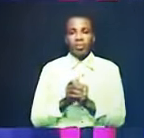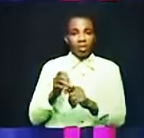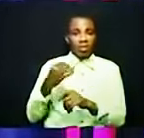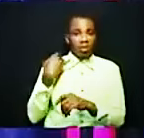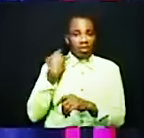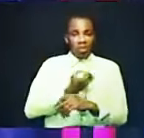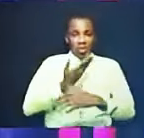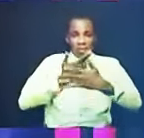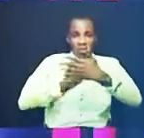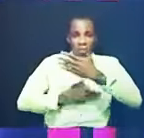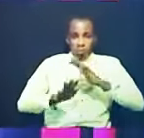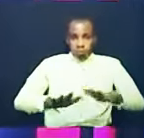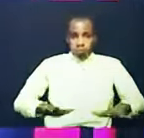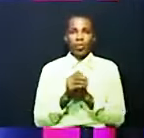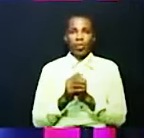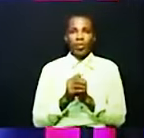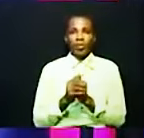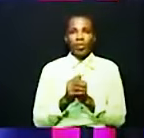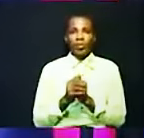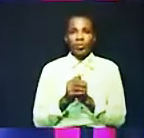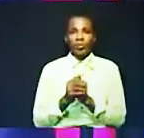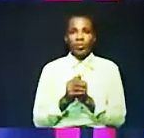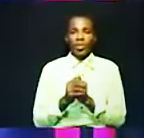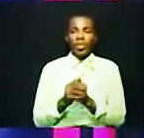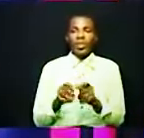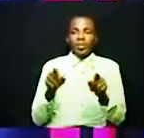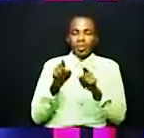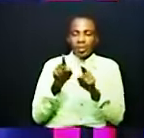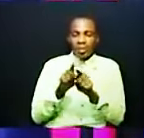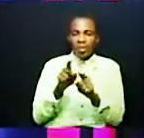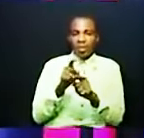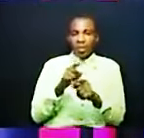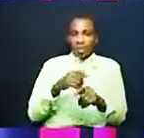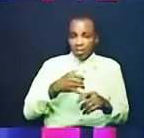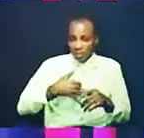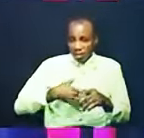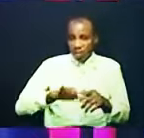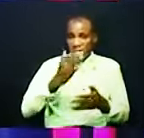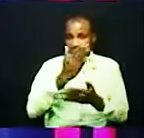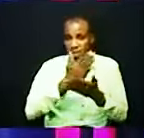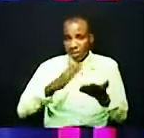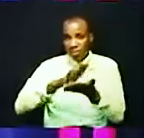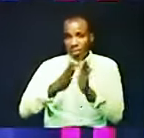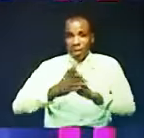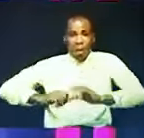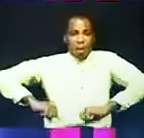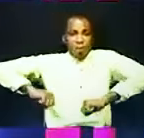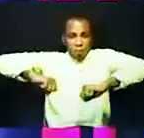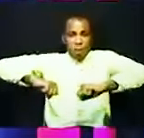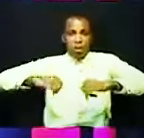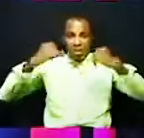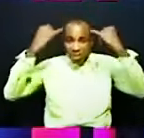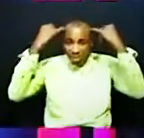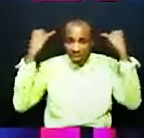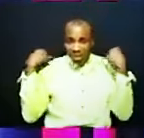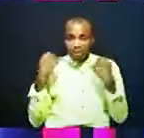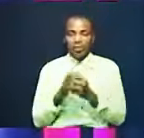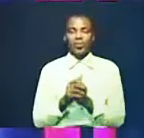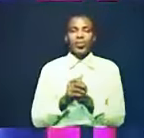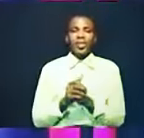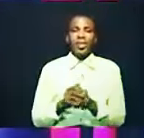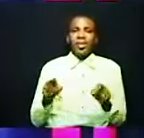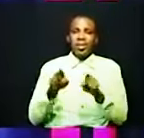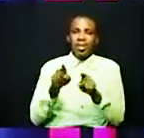mu ahwefo. 30 judges. Emu aduasa ebeye atemuafo. 65